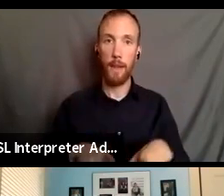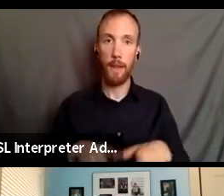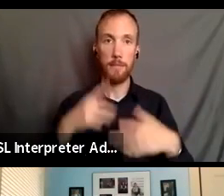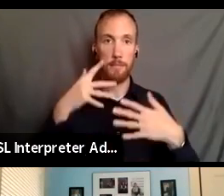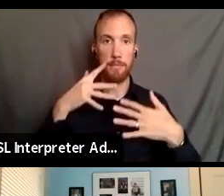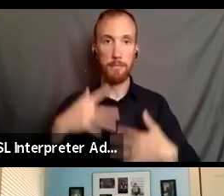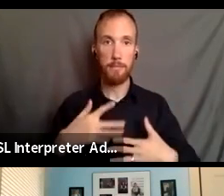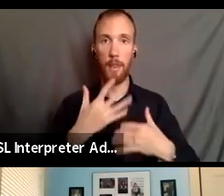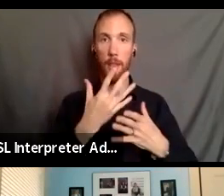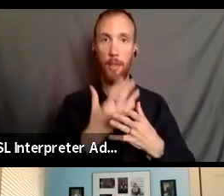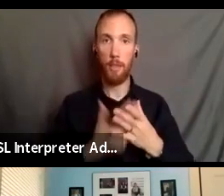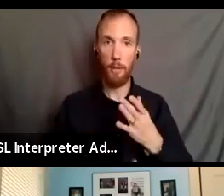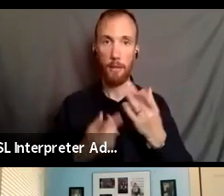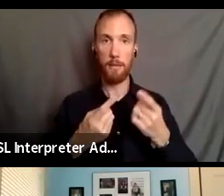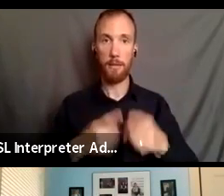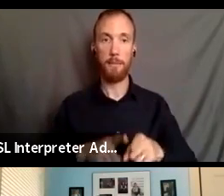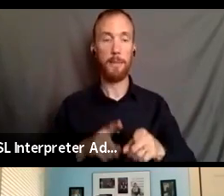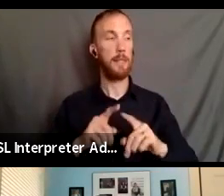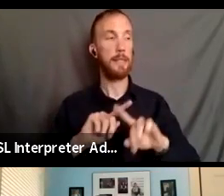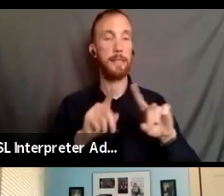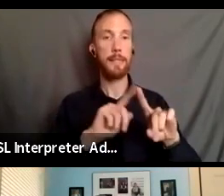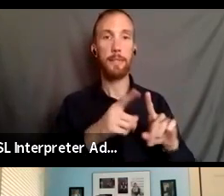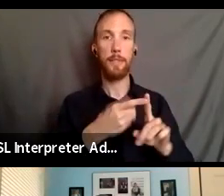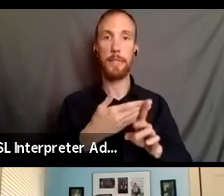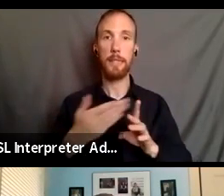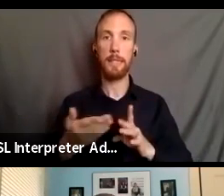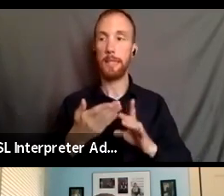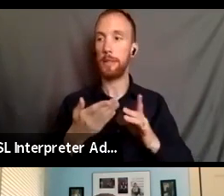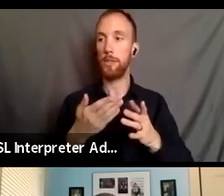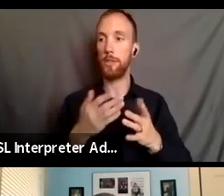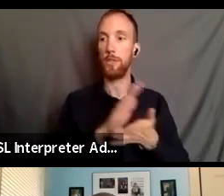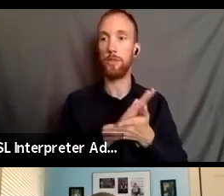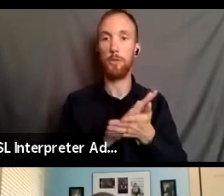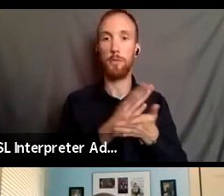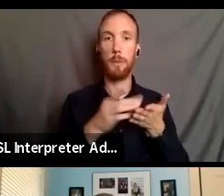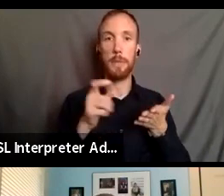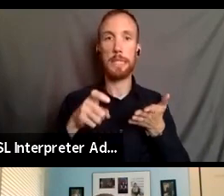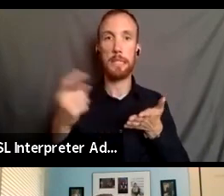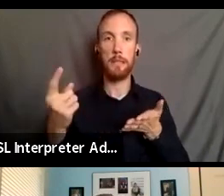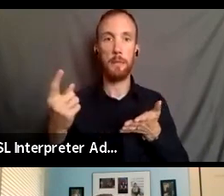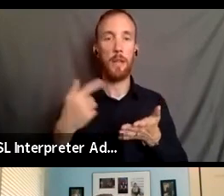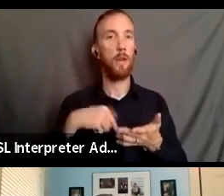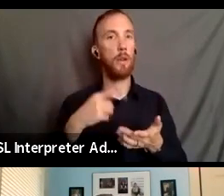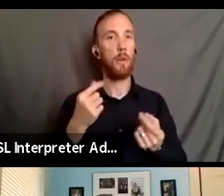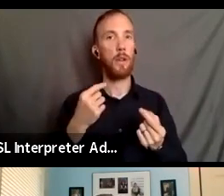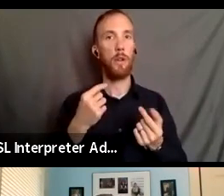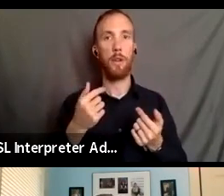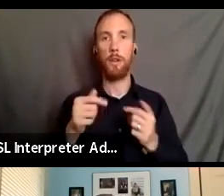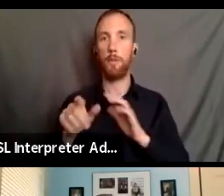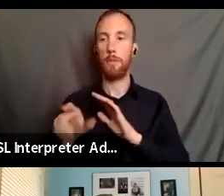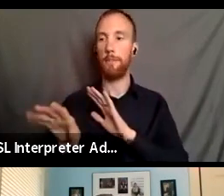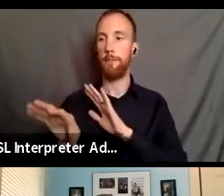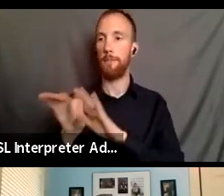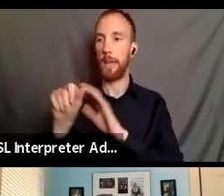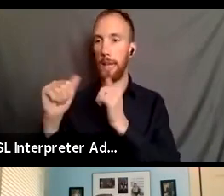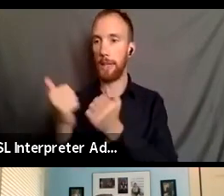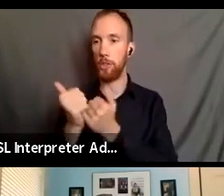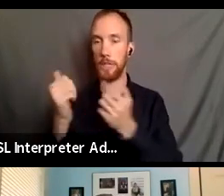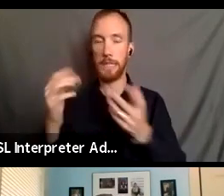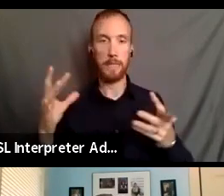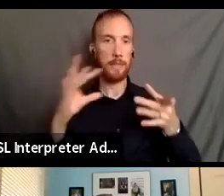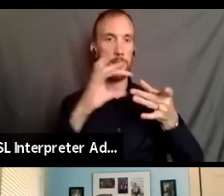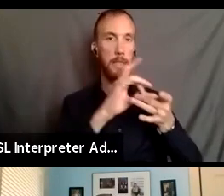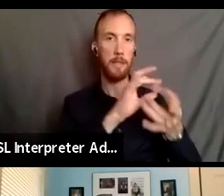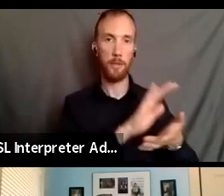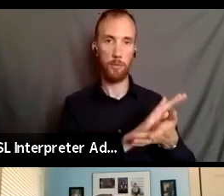loss or other needs that a school may have often times we become involved to connect the school to the agency and so in the case of a student